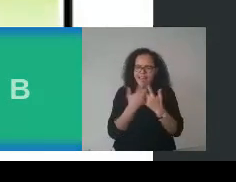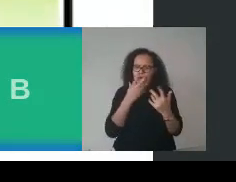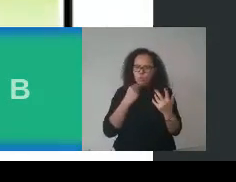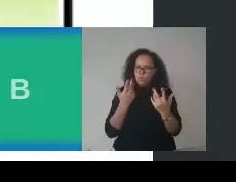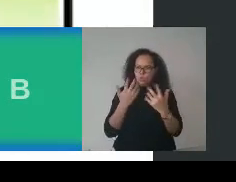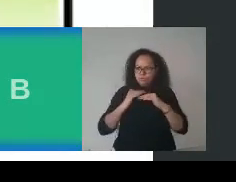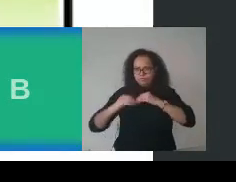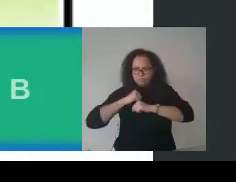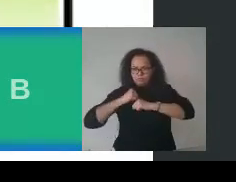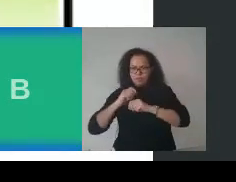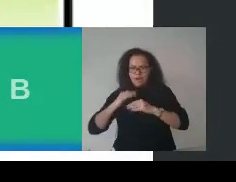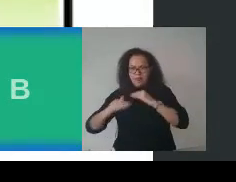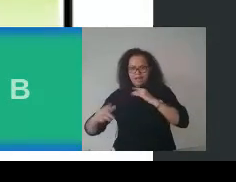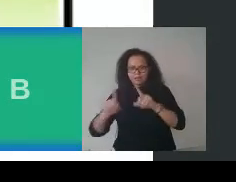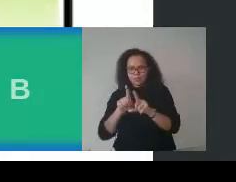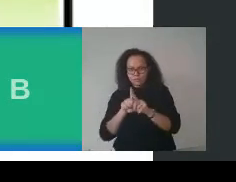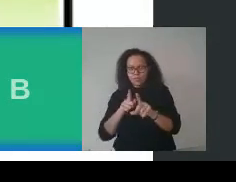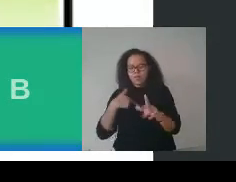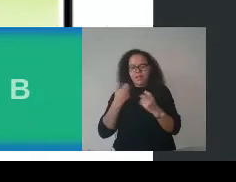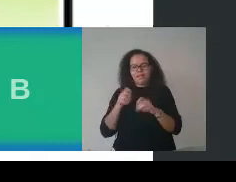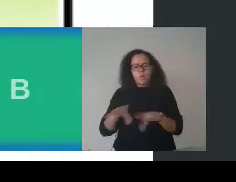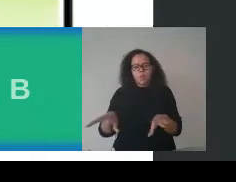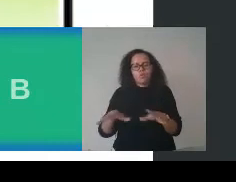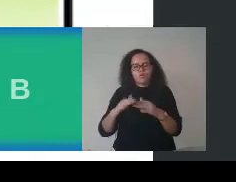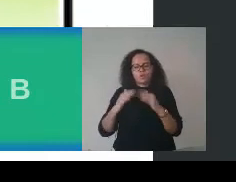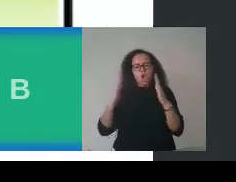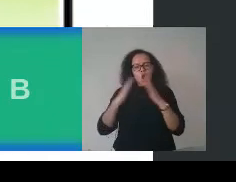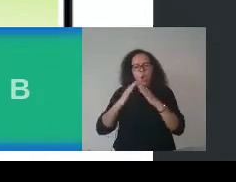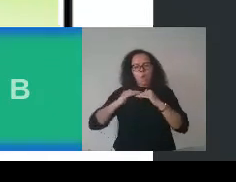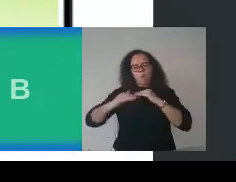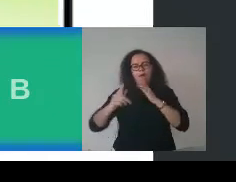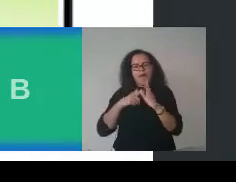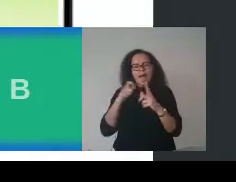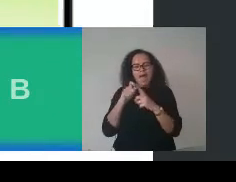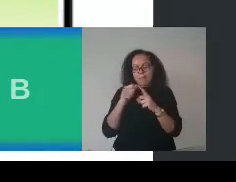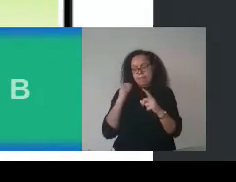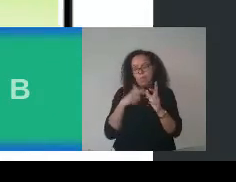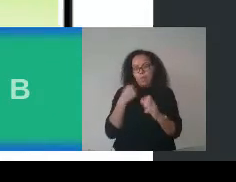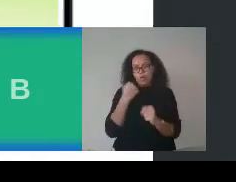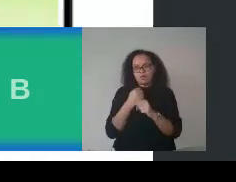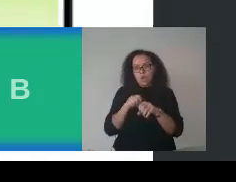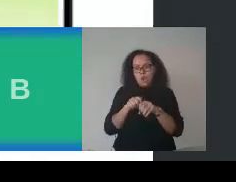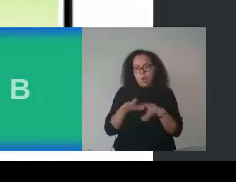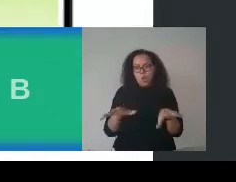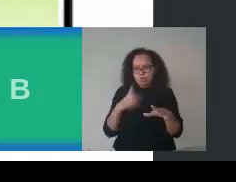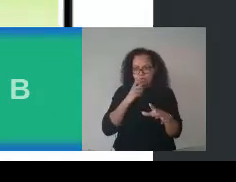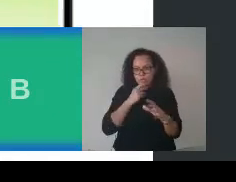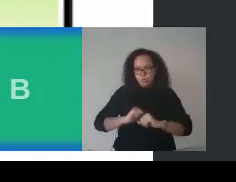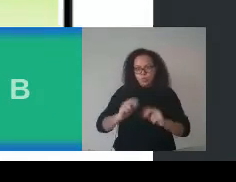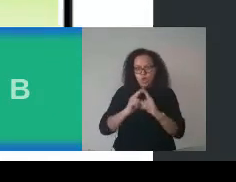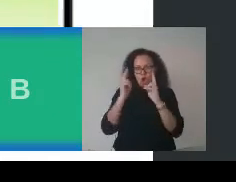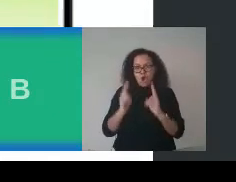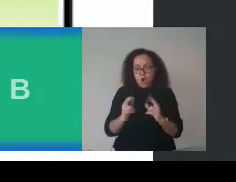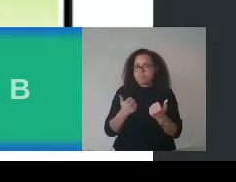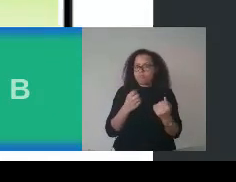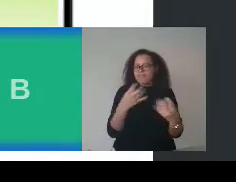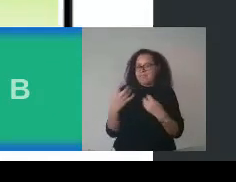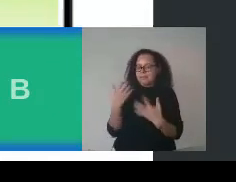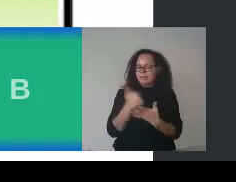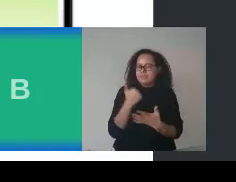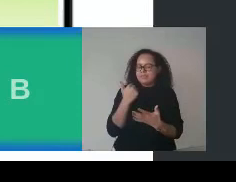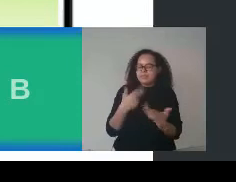we launched our land home app in August this year, which has had really positive feedback and really good impact to date. But it